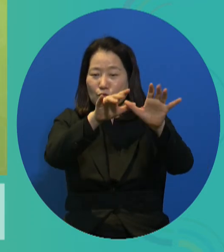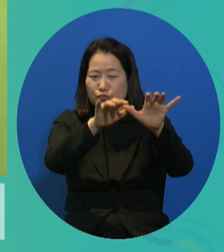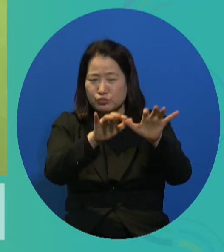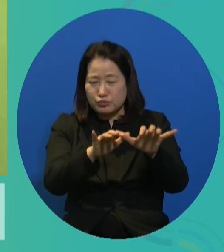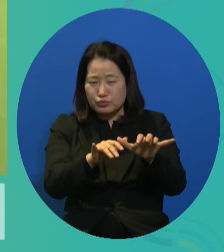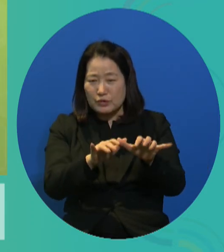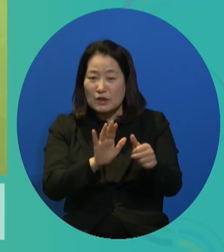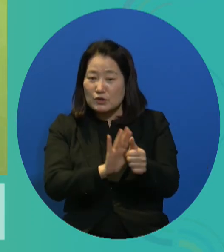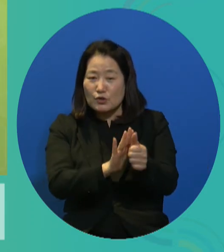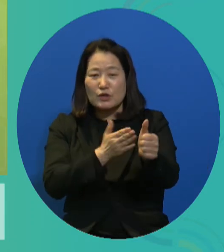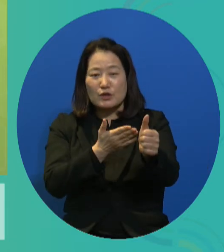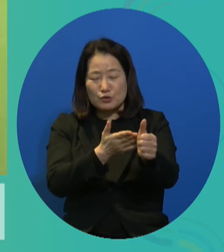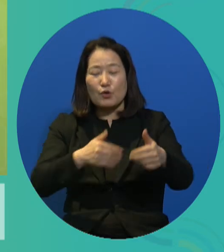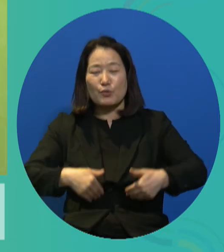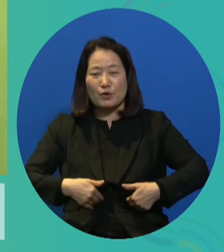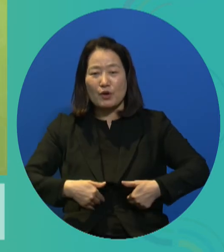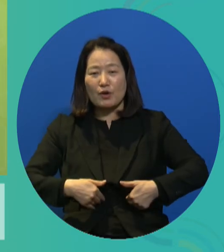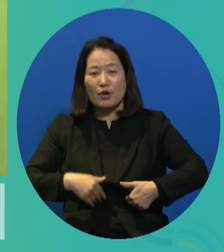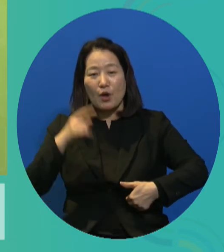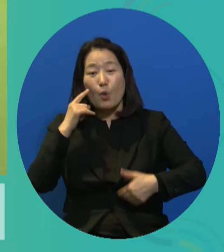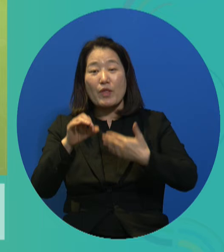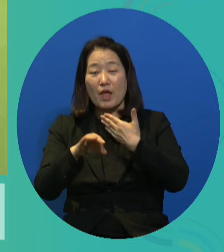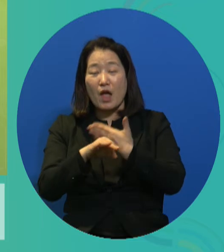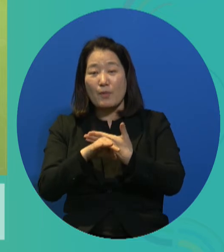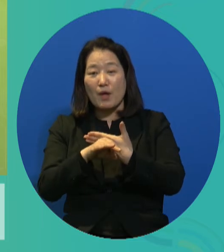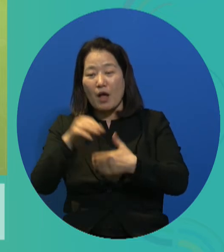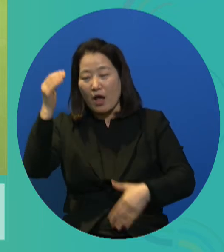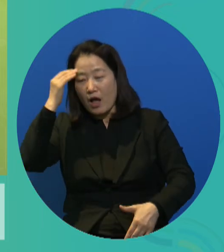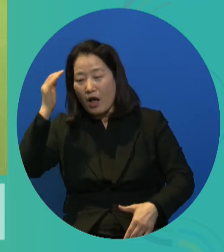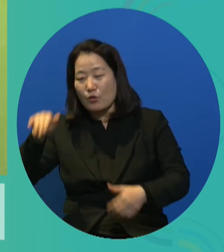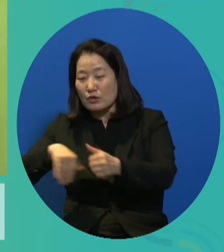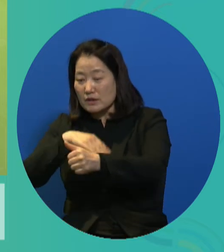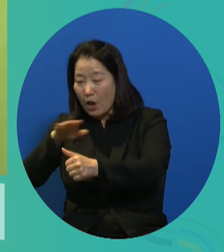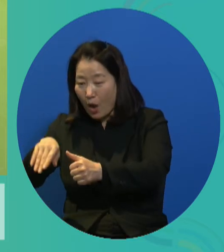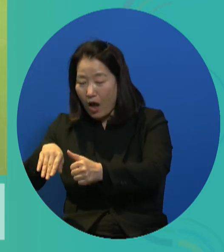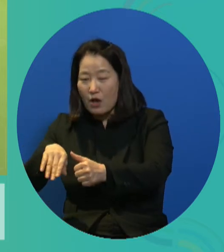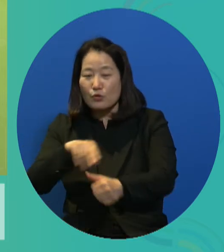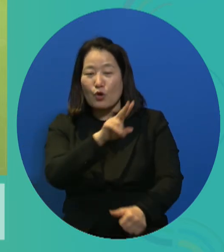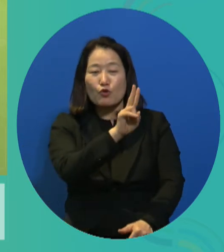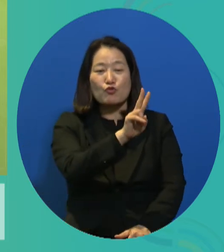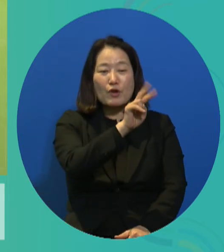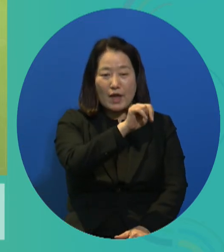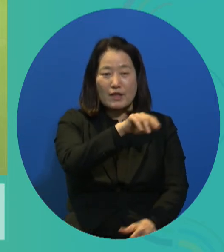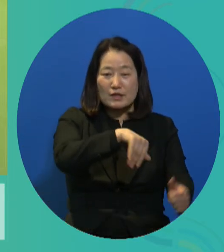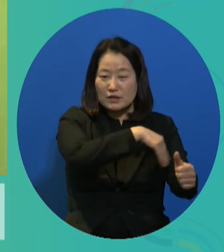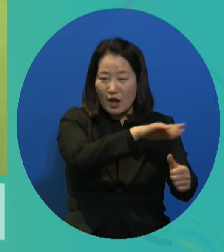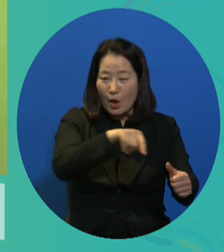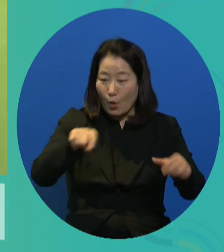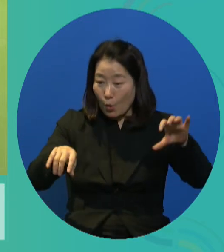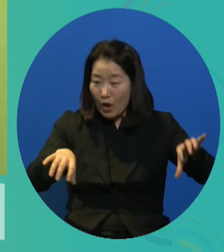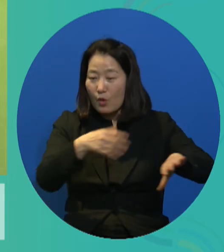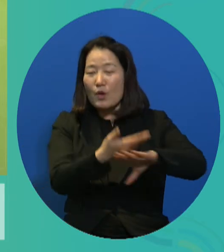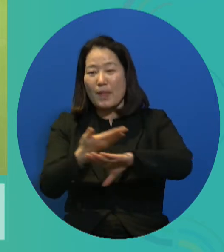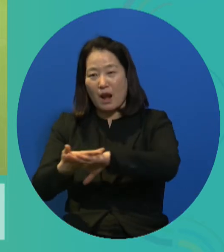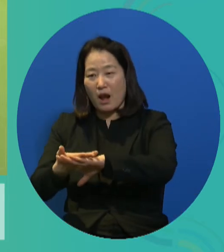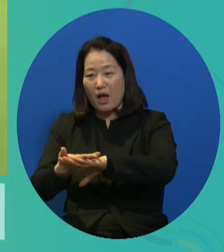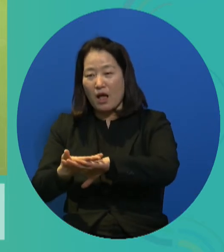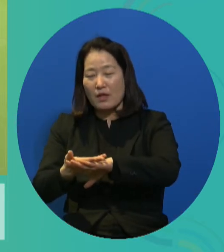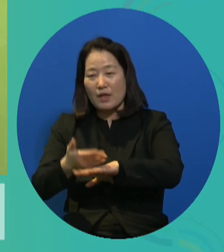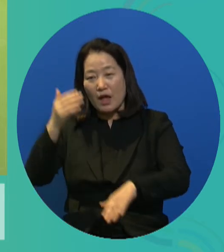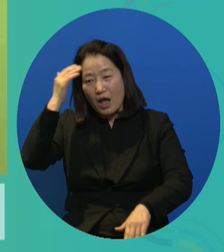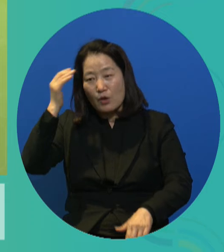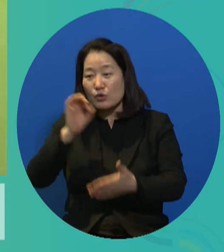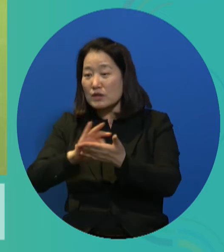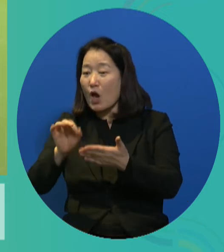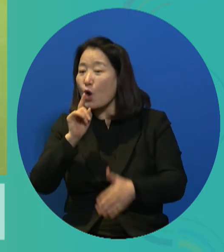For the optional protocols, there needs to be support given to the individuals and the groups here in Korea to